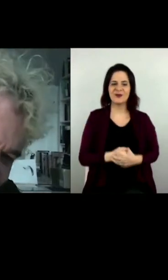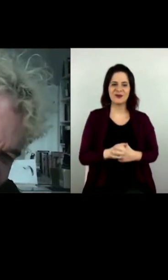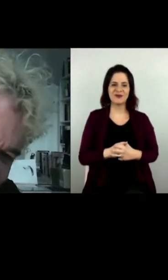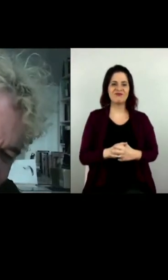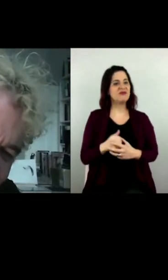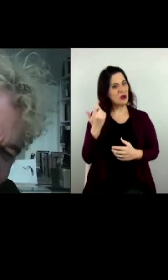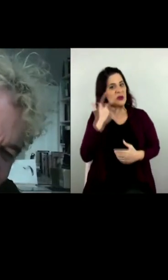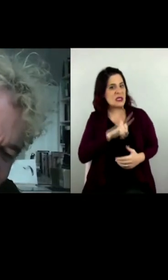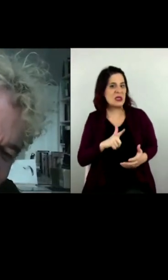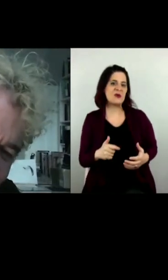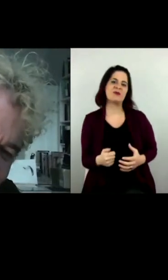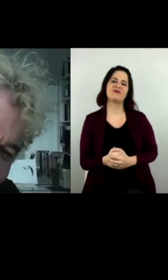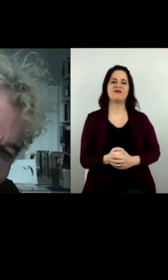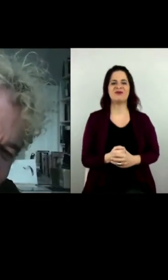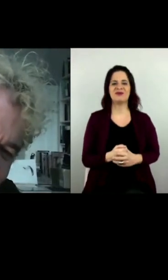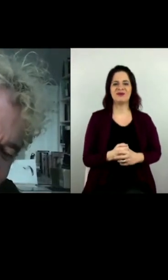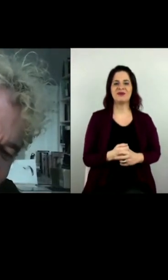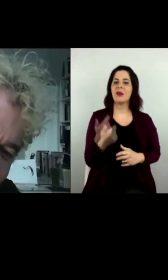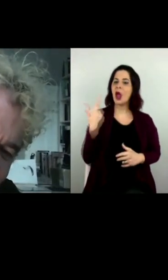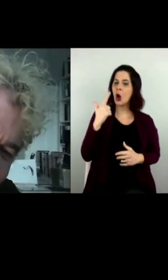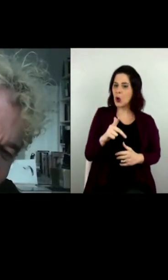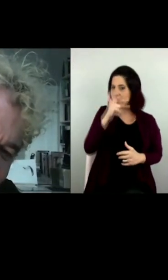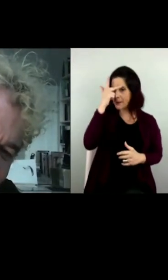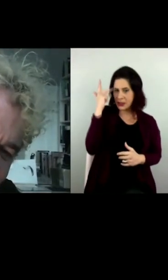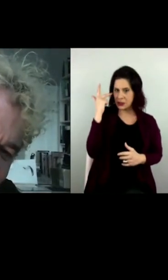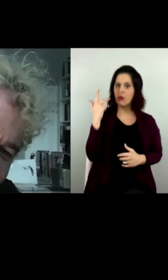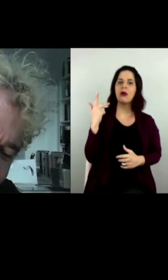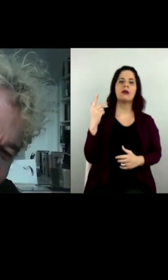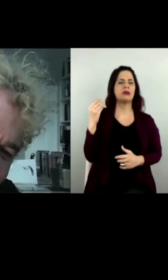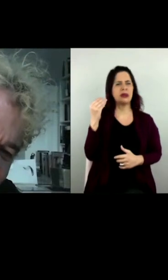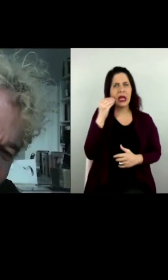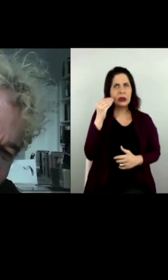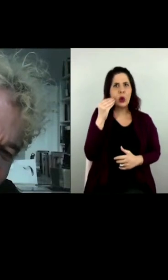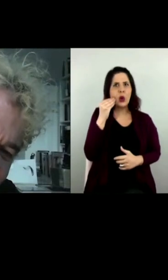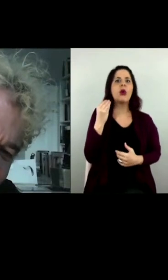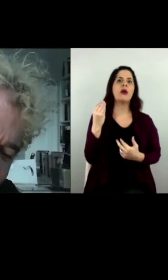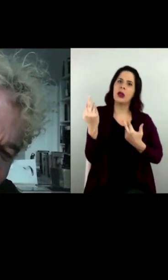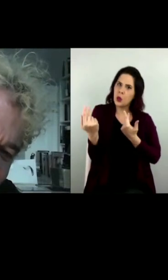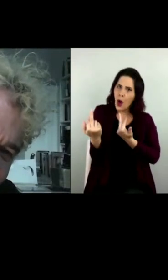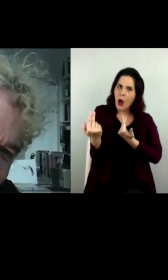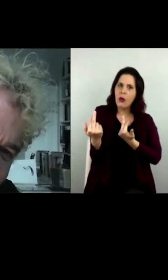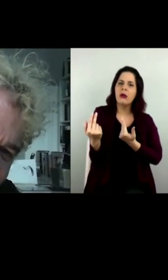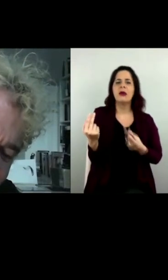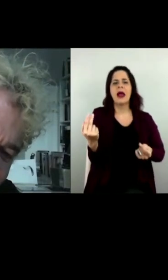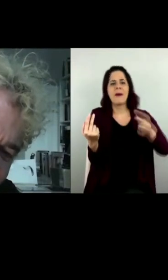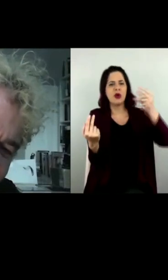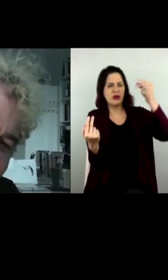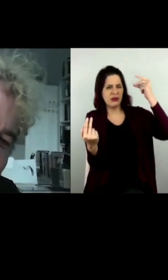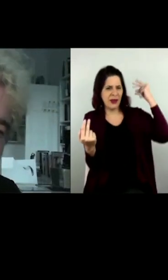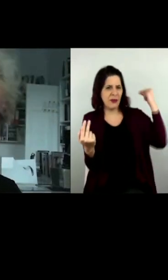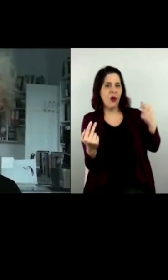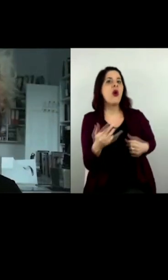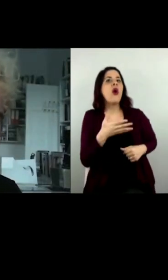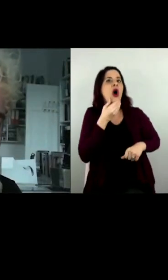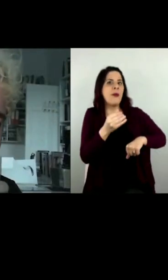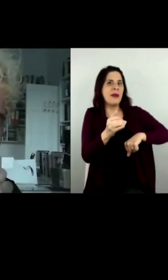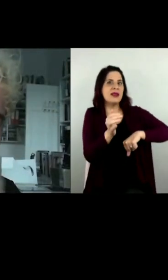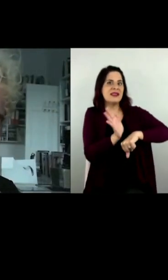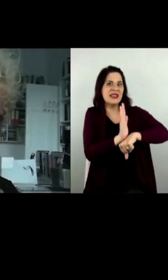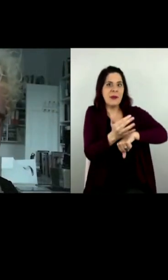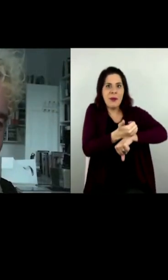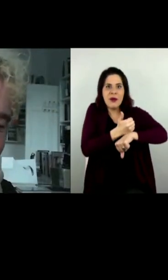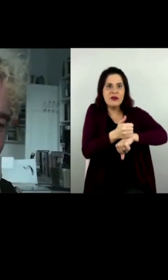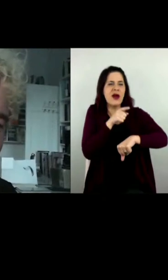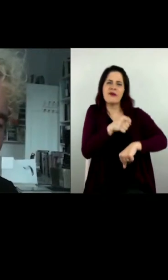Another guy tried to do this long time ago, a filmmaker that I know you love because he is in so many of your films